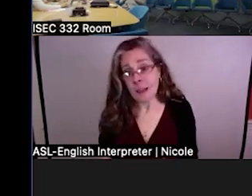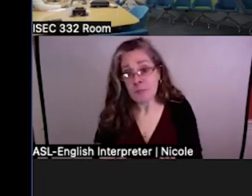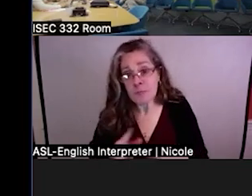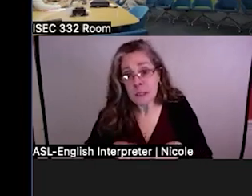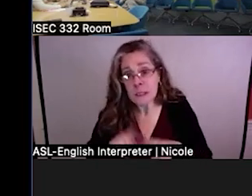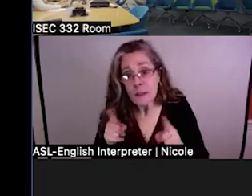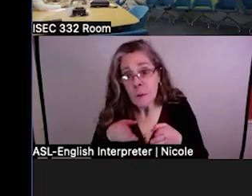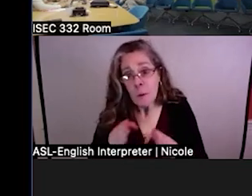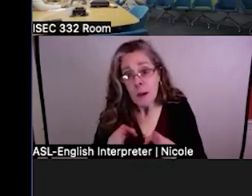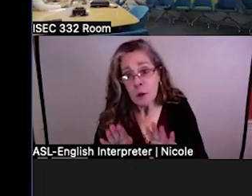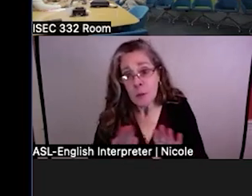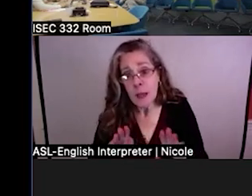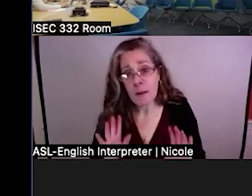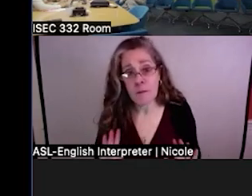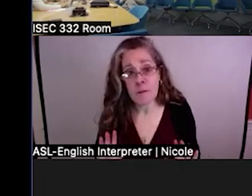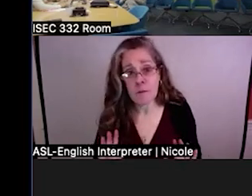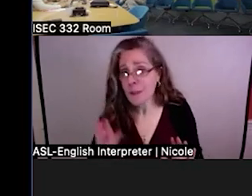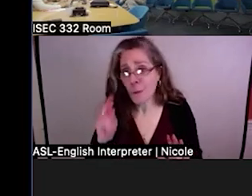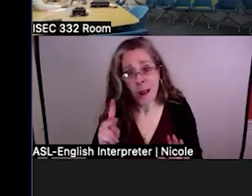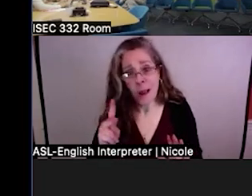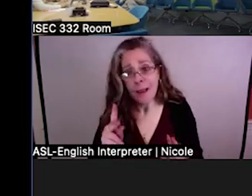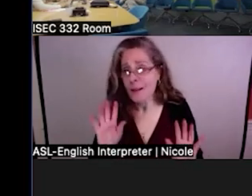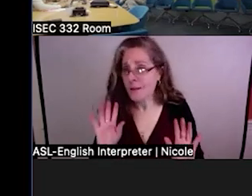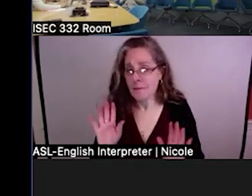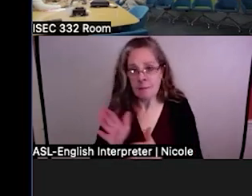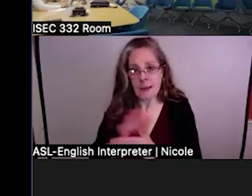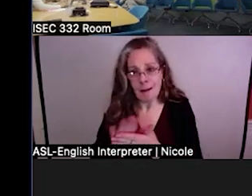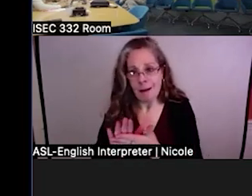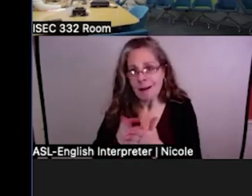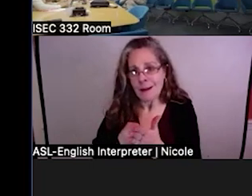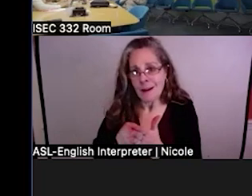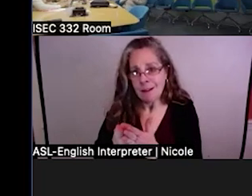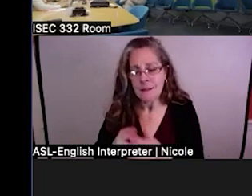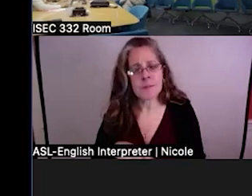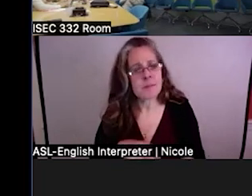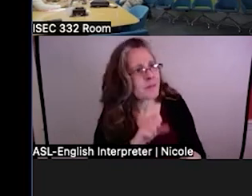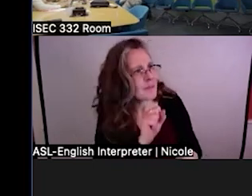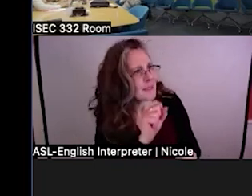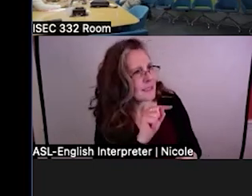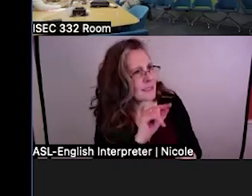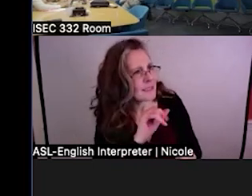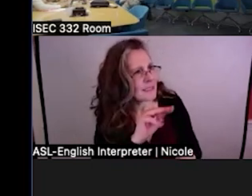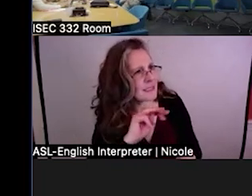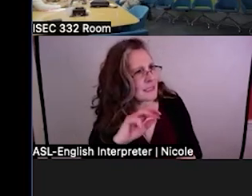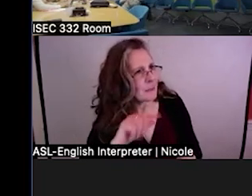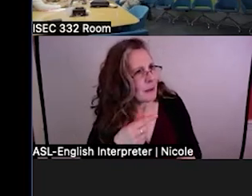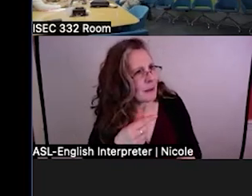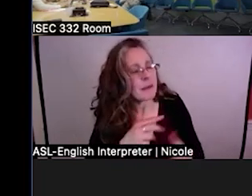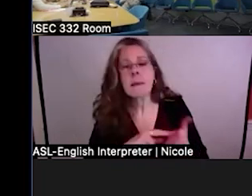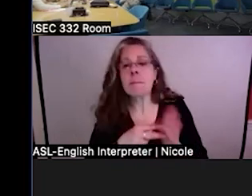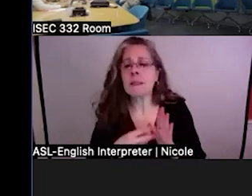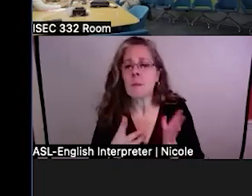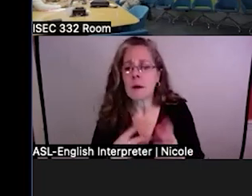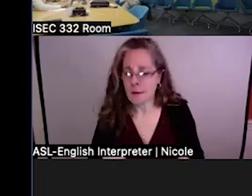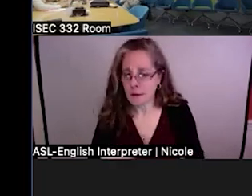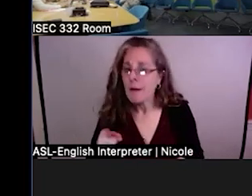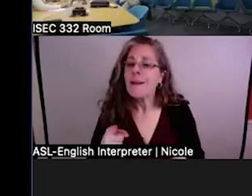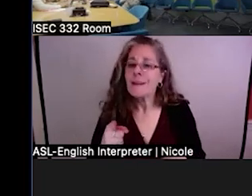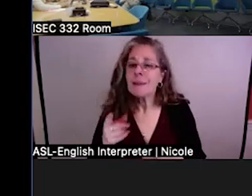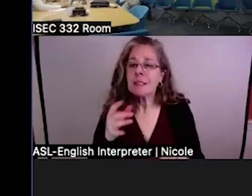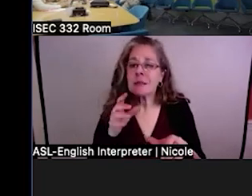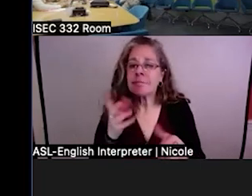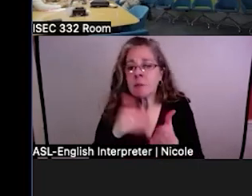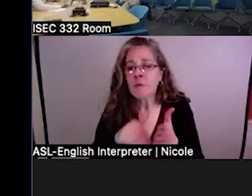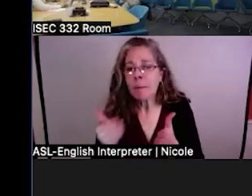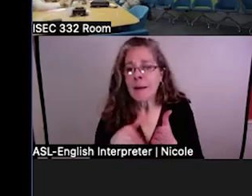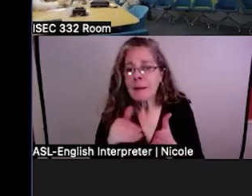and honest to your neurotype. What is stimming? Stimming is a repetitive behavior that someone can engage with just to